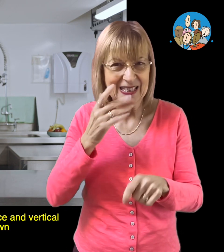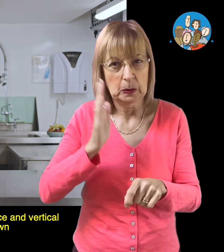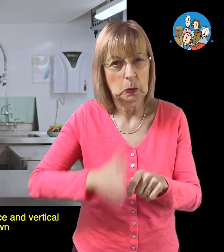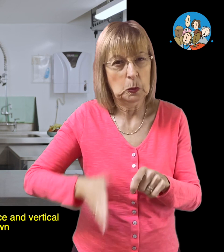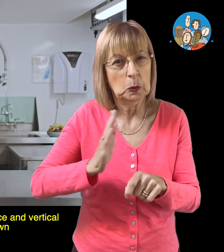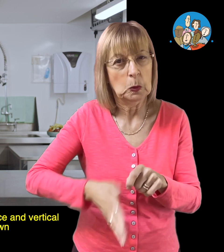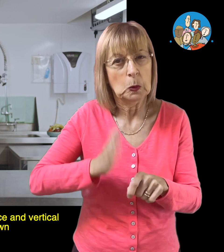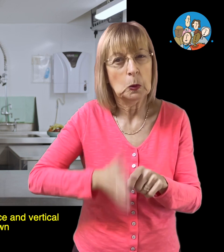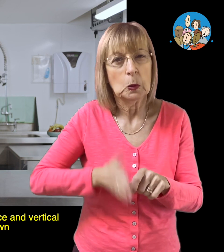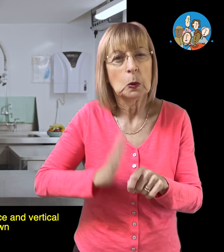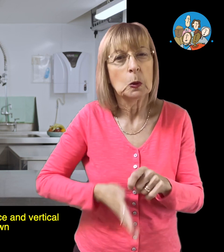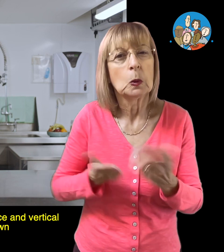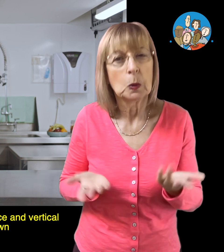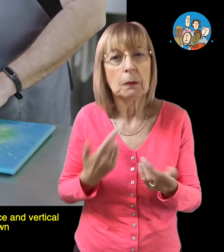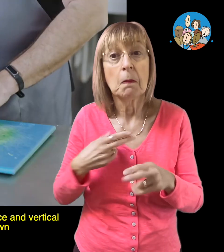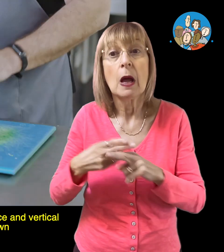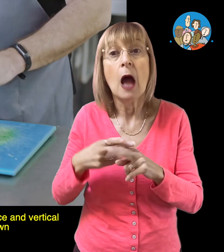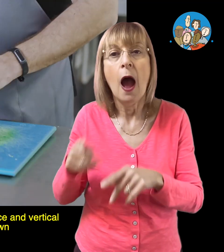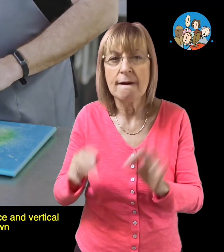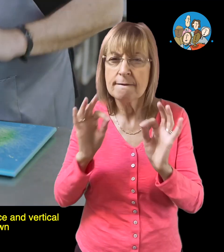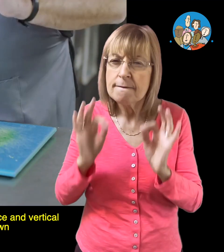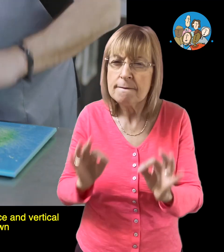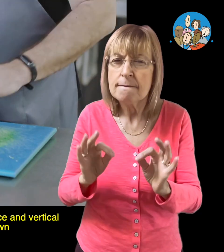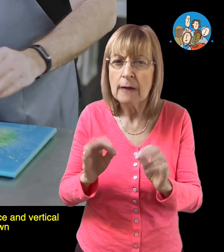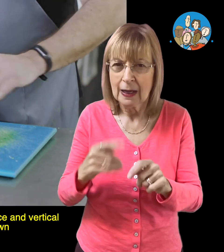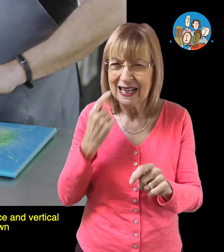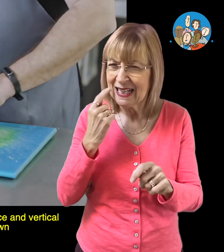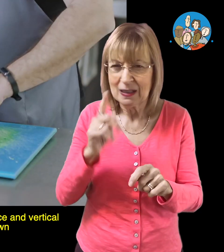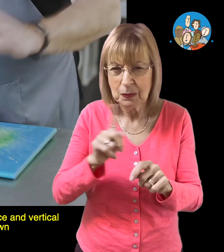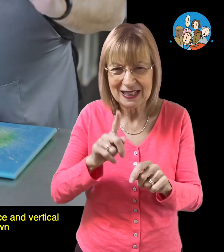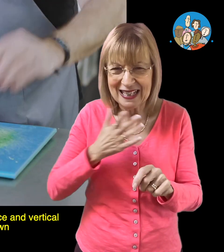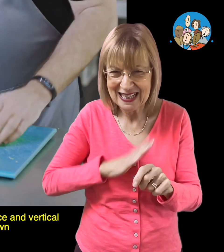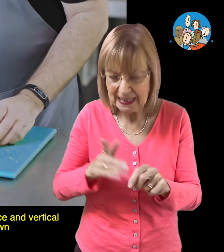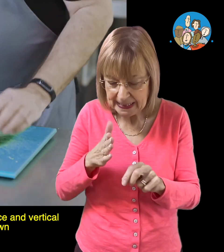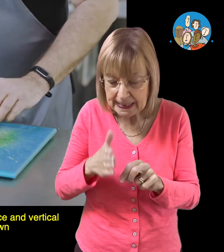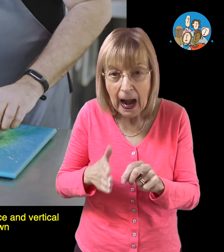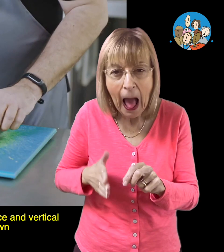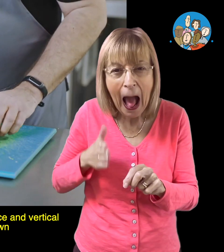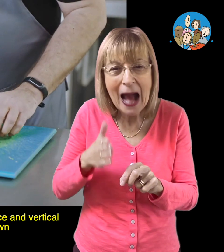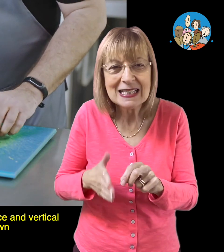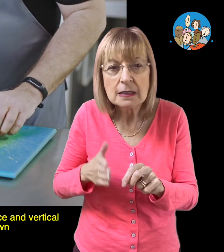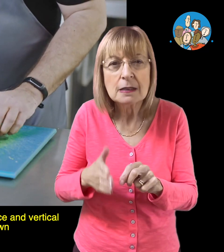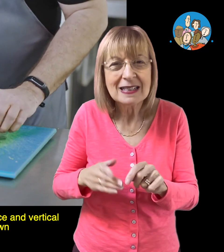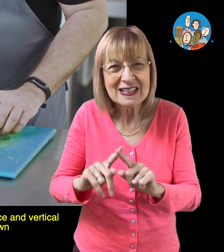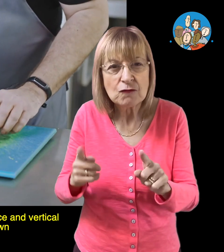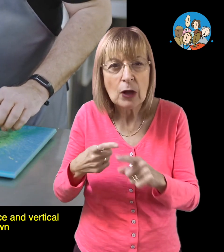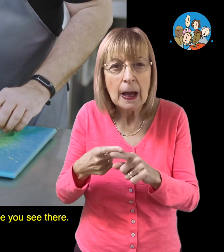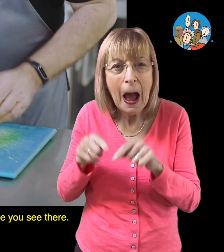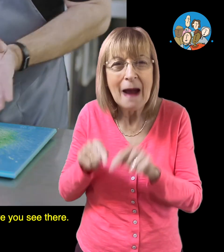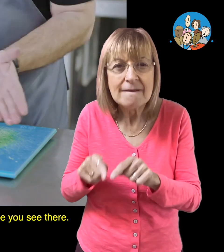the onion now, I'm going to keep my knife nice and vertical, and I'm just literally going to